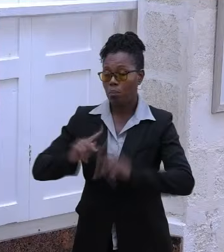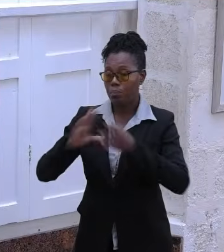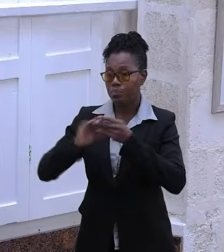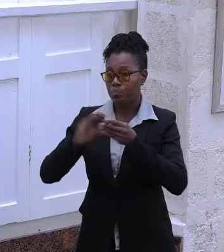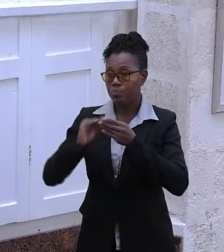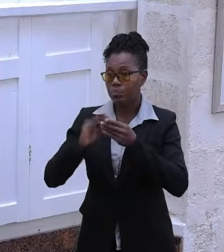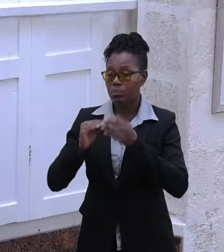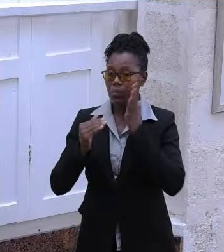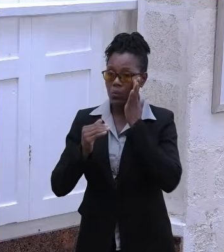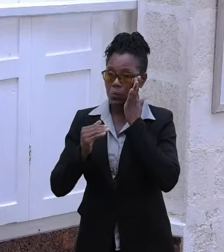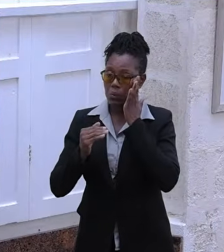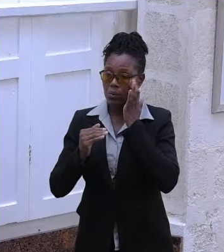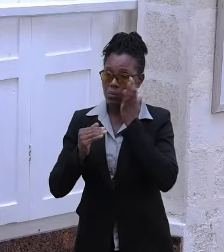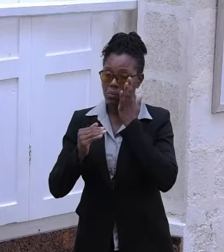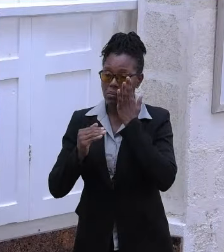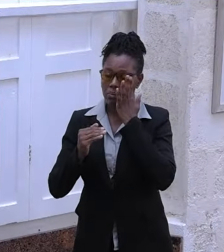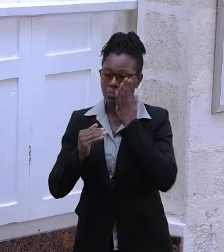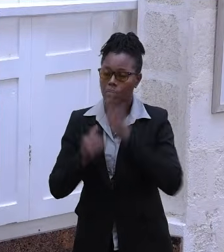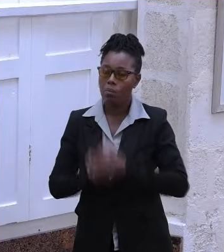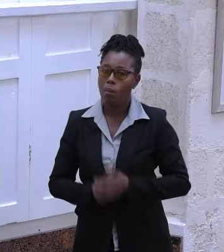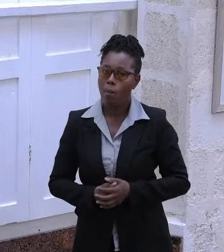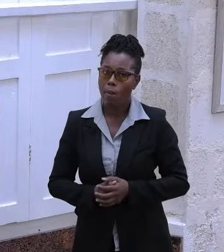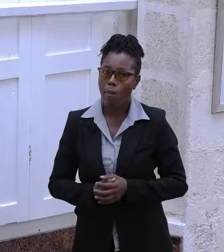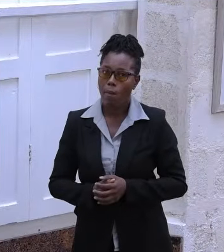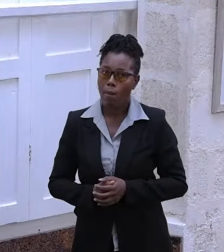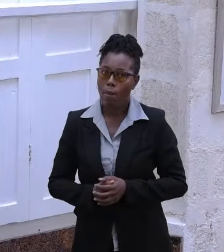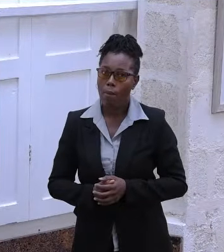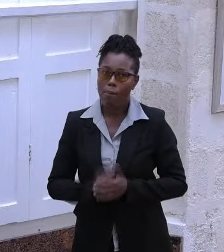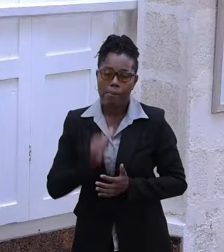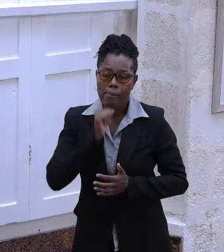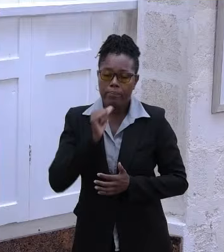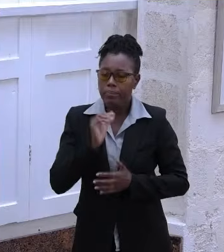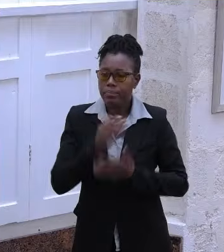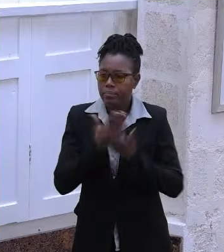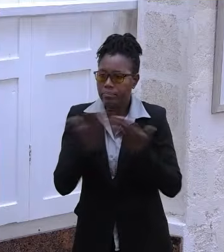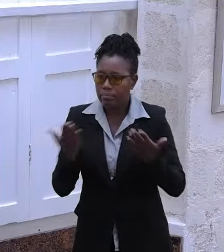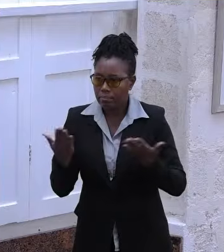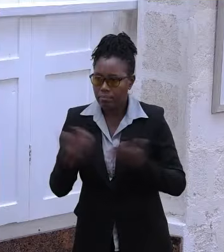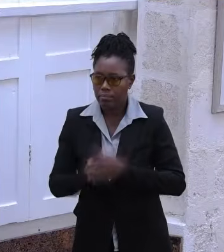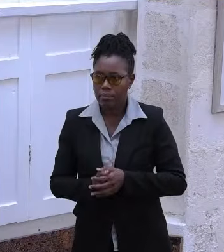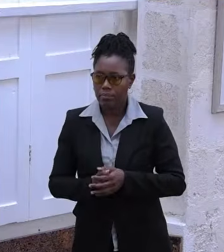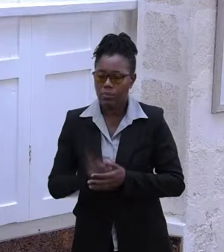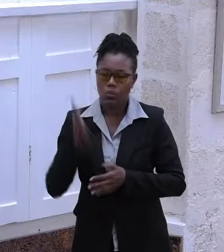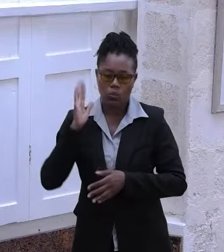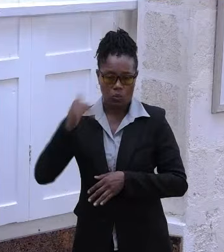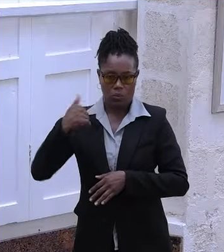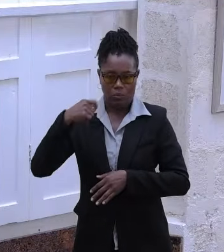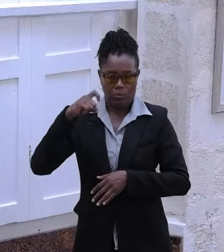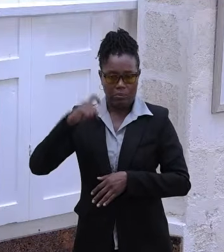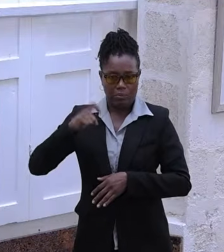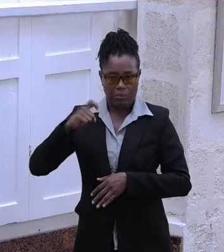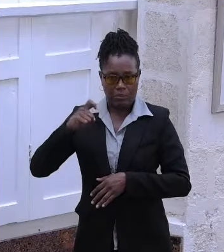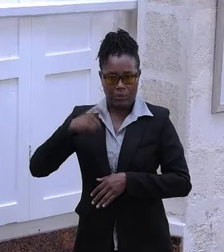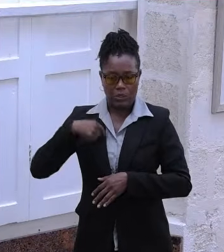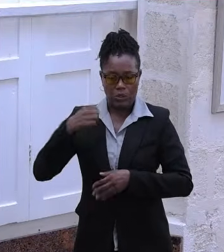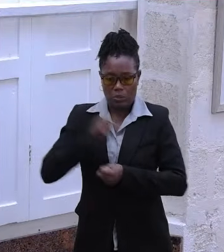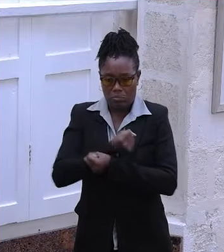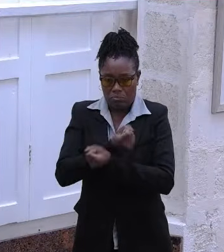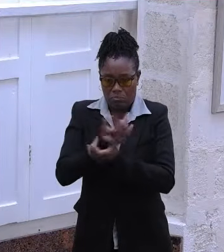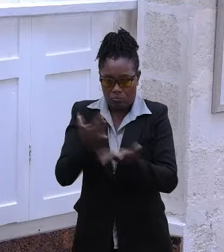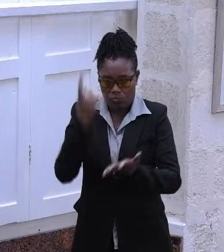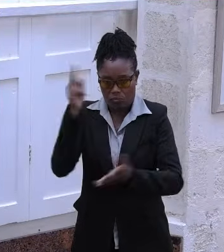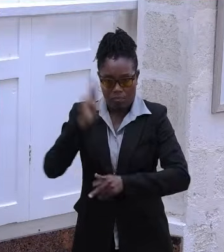your linen in public. And it's not everything that you need to make available to the